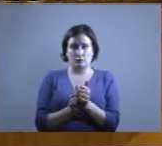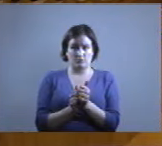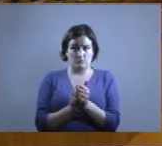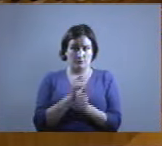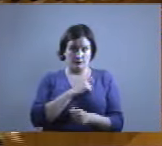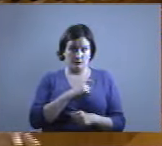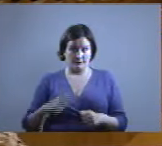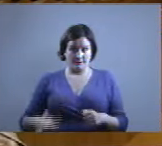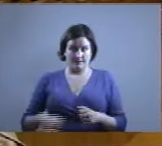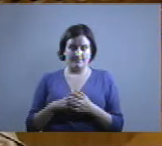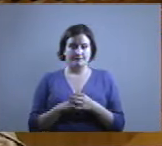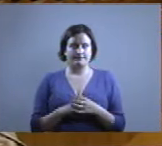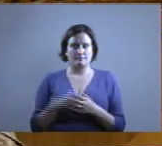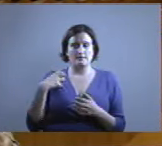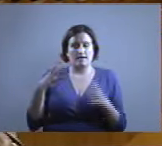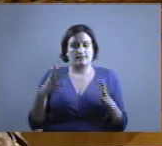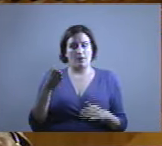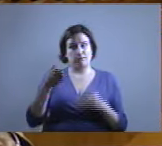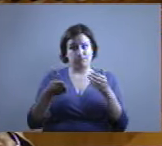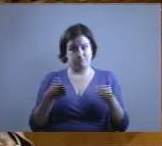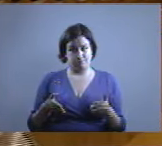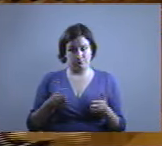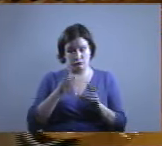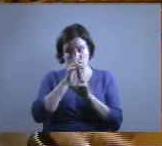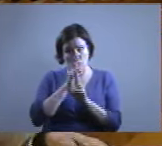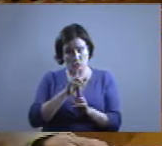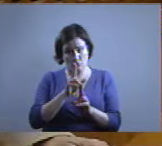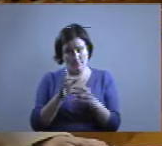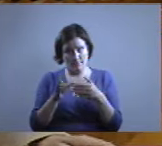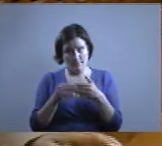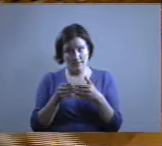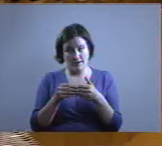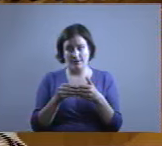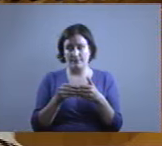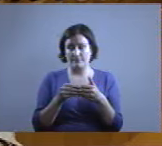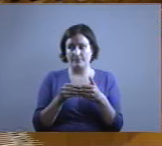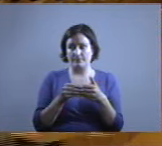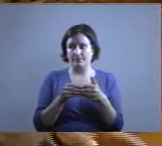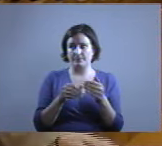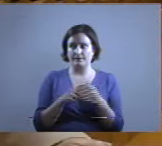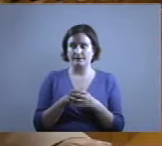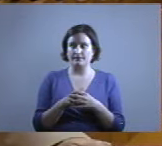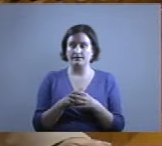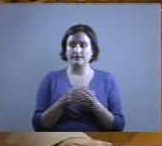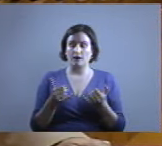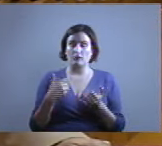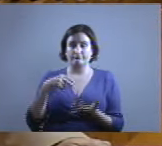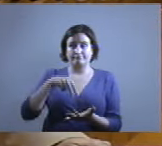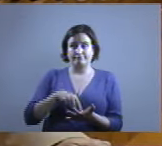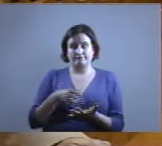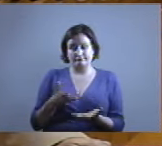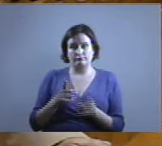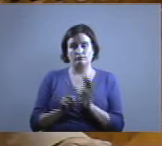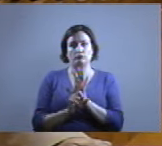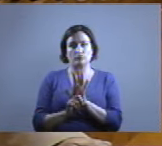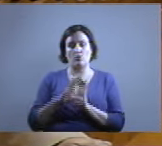Honourable Ministers who are here, Honourable members. I stand here on behalf of COPE to support the